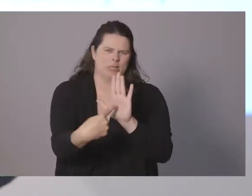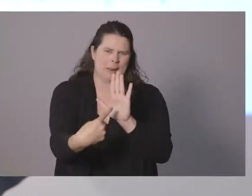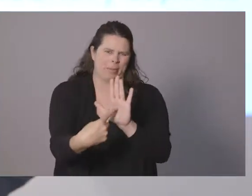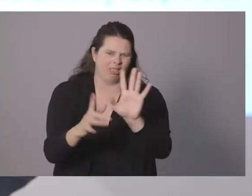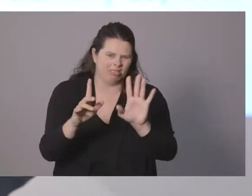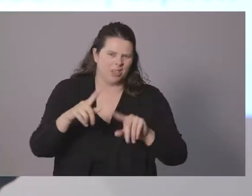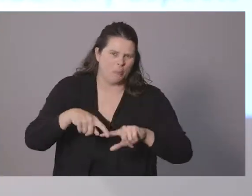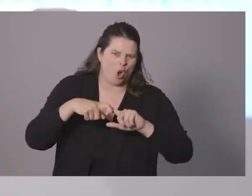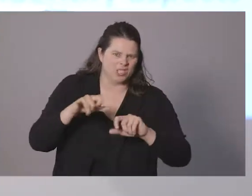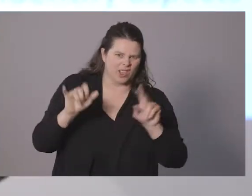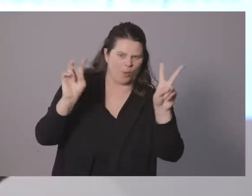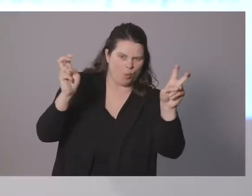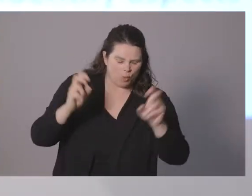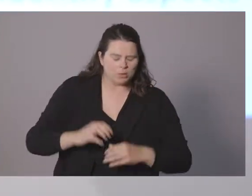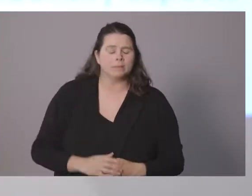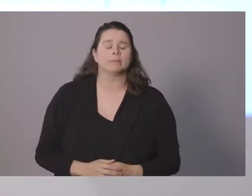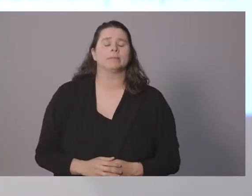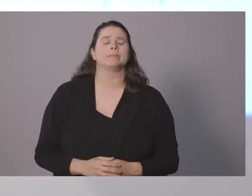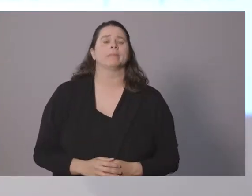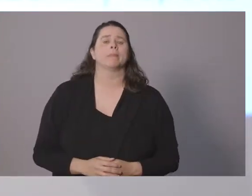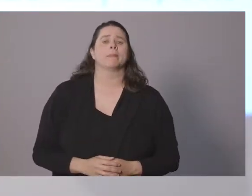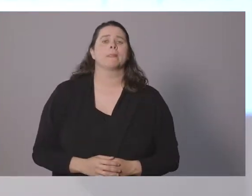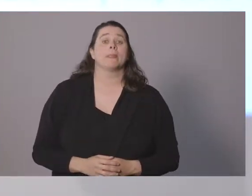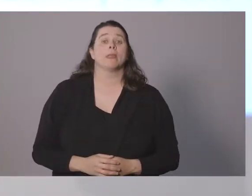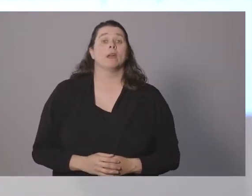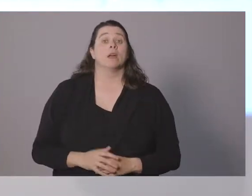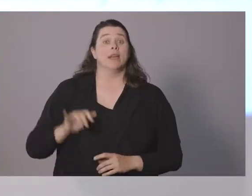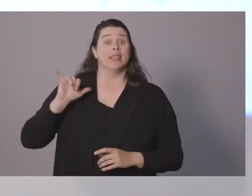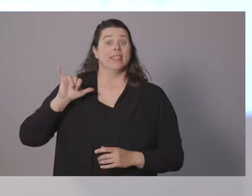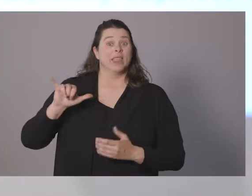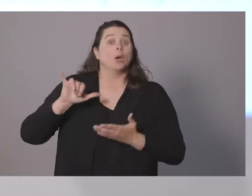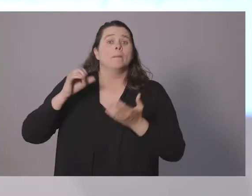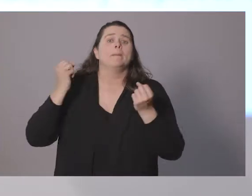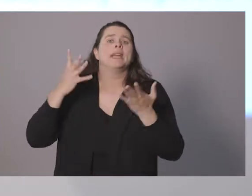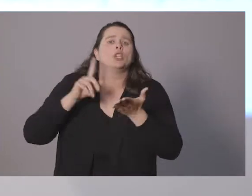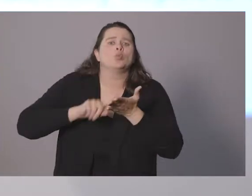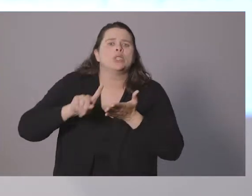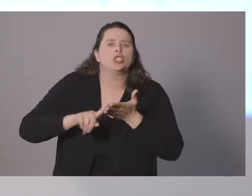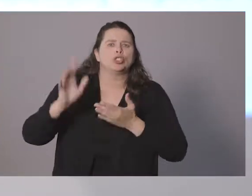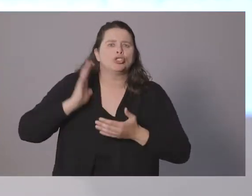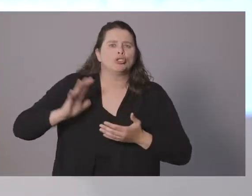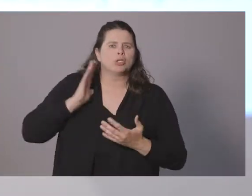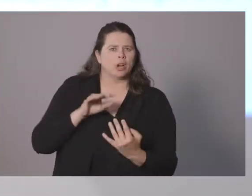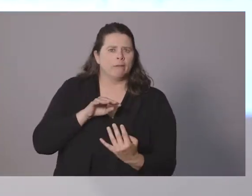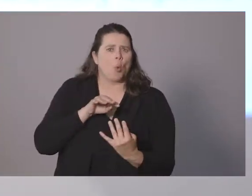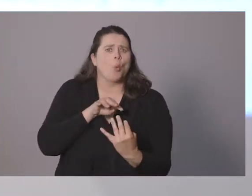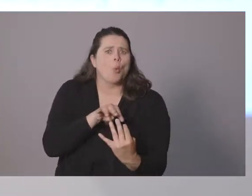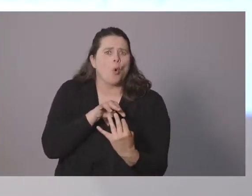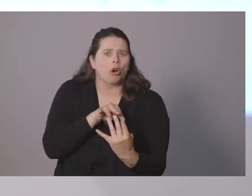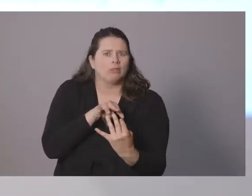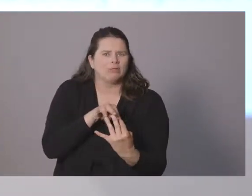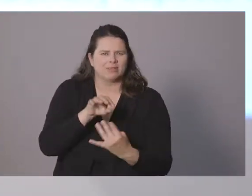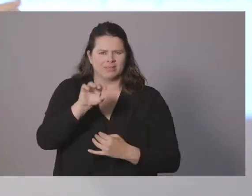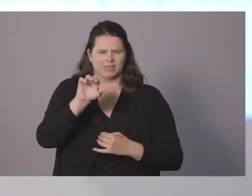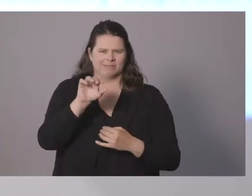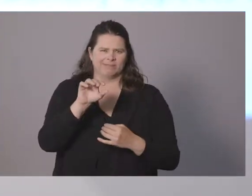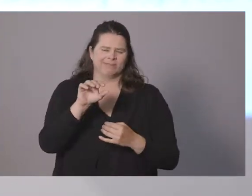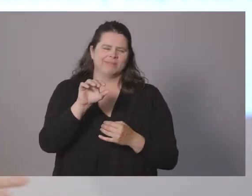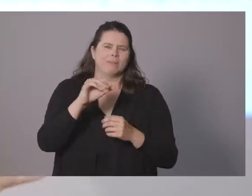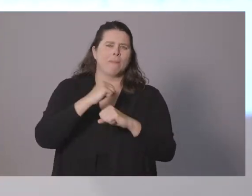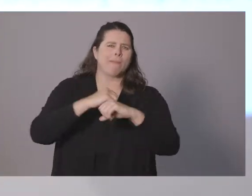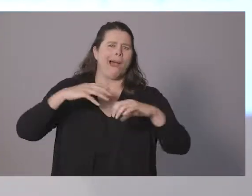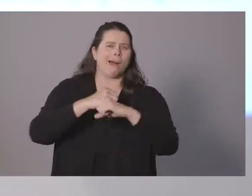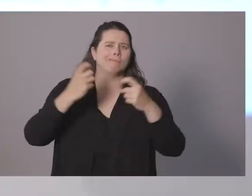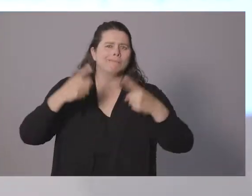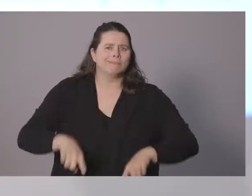looking at shell shock. There was a lot of research about PTSD and war veterans in the First World Wars. And then we kind of